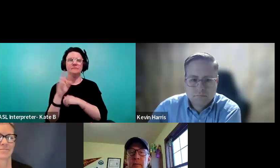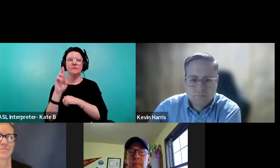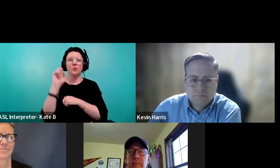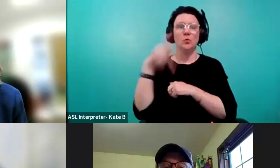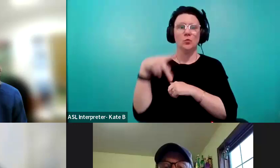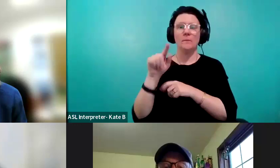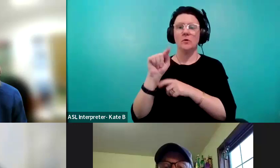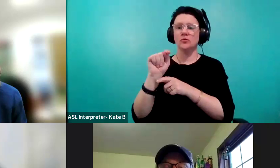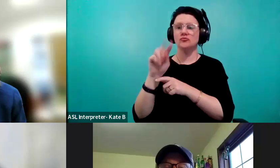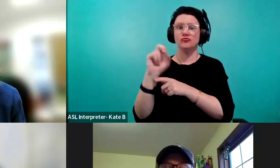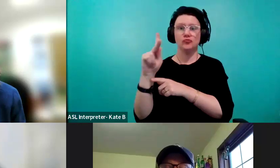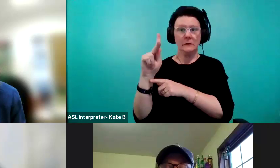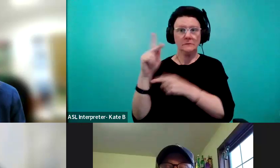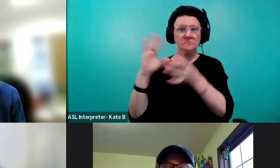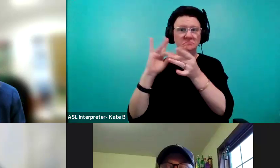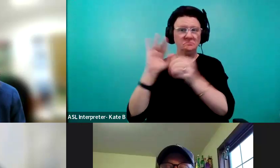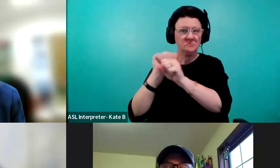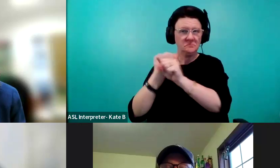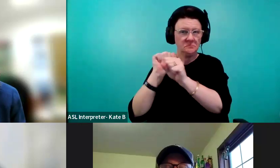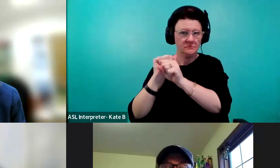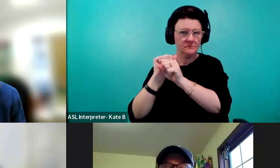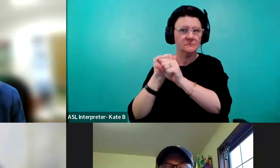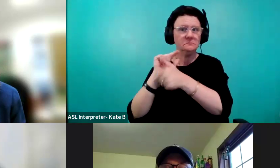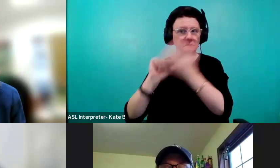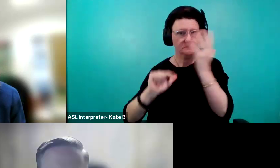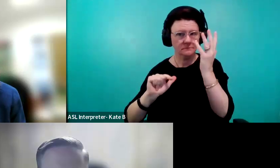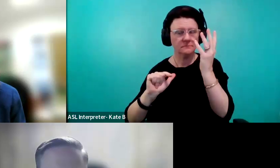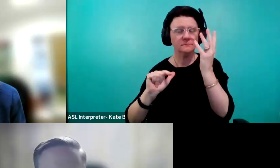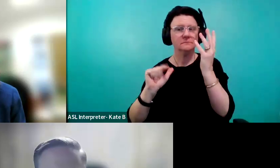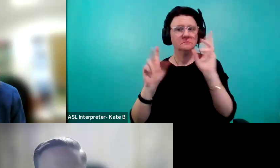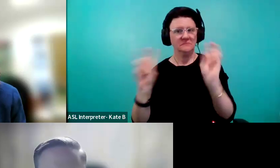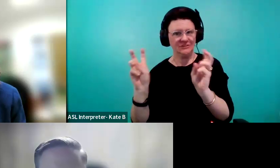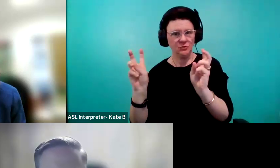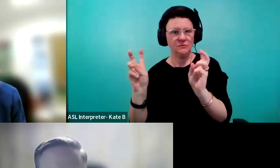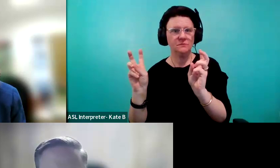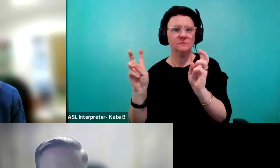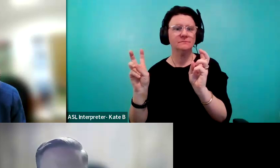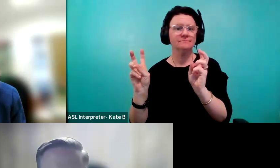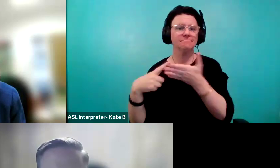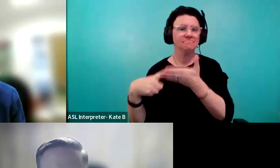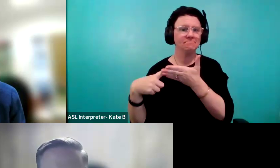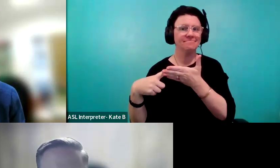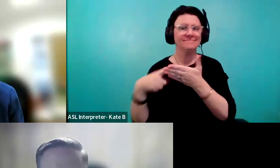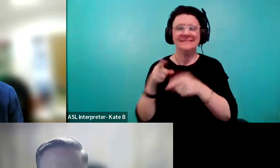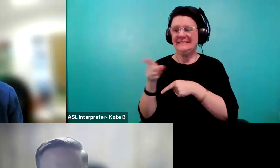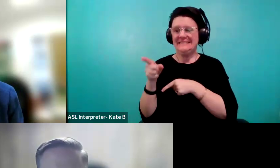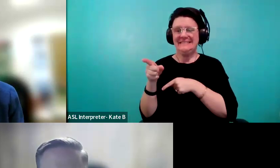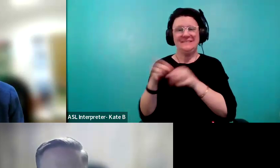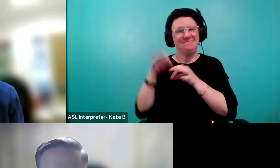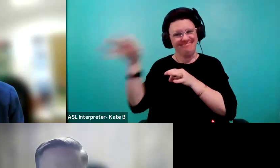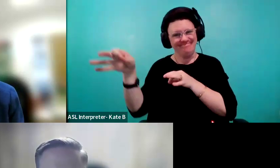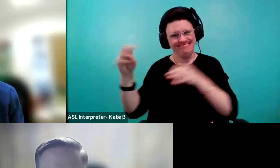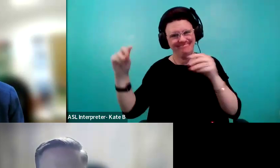Turek was going to talk about some of the employment related issues that we talked about earlier, but he has been